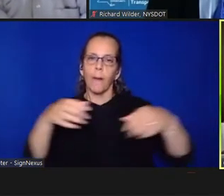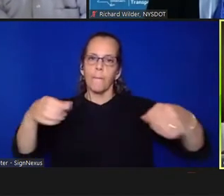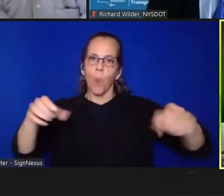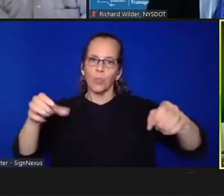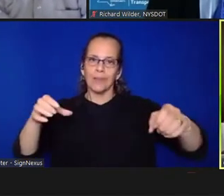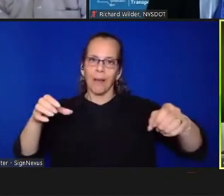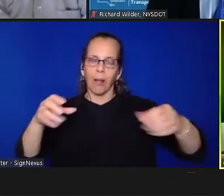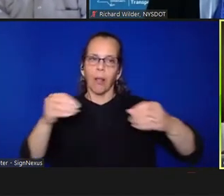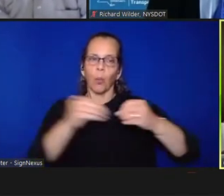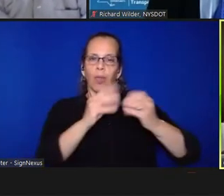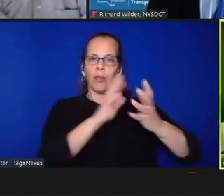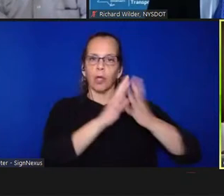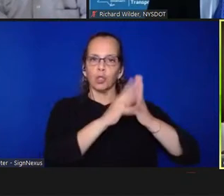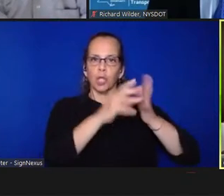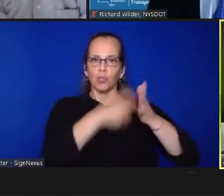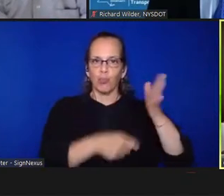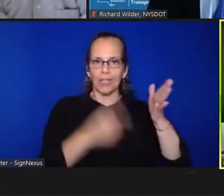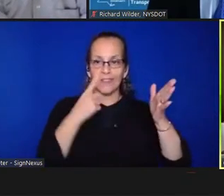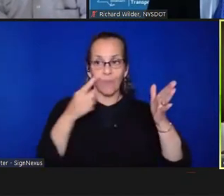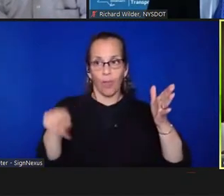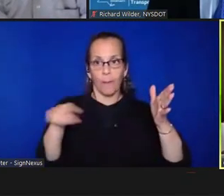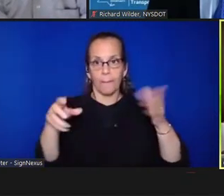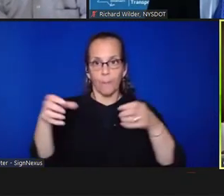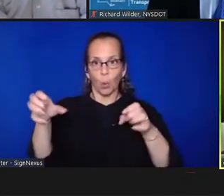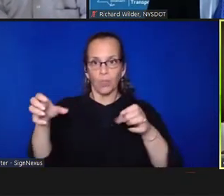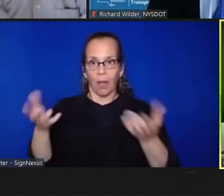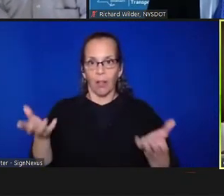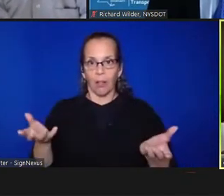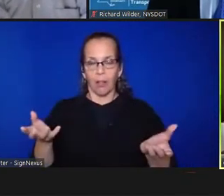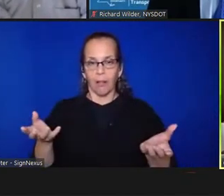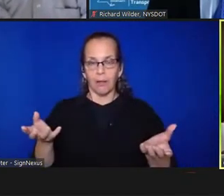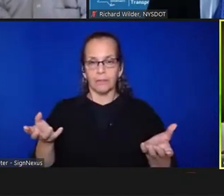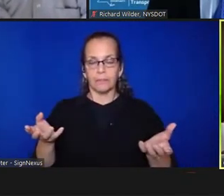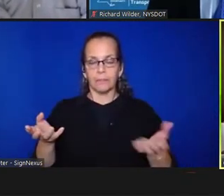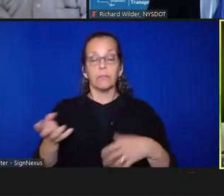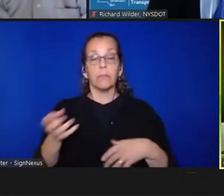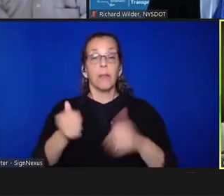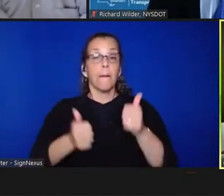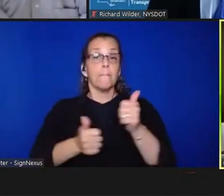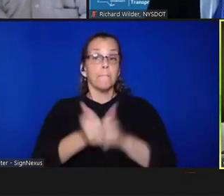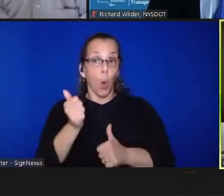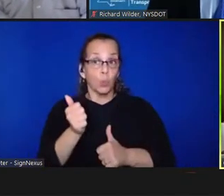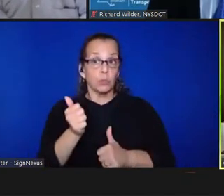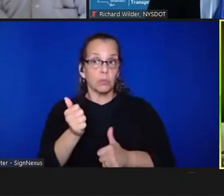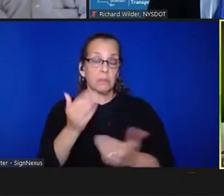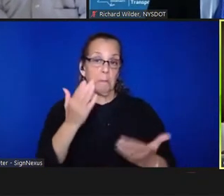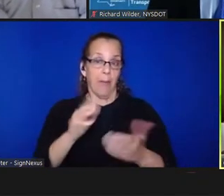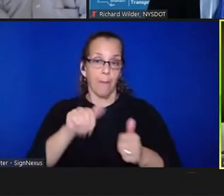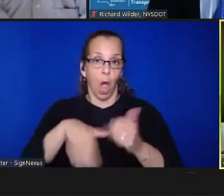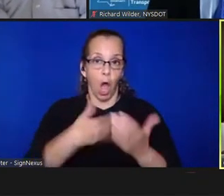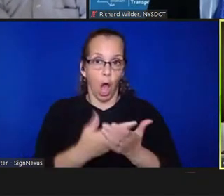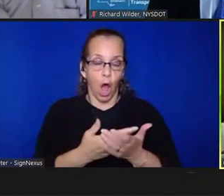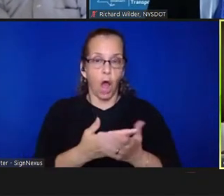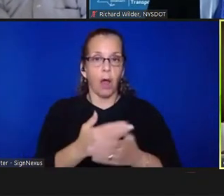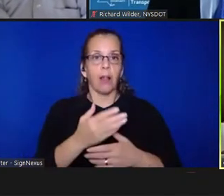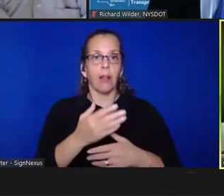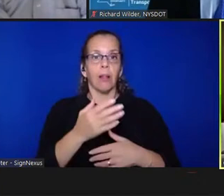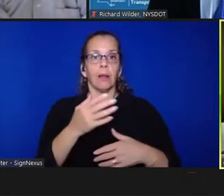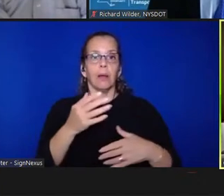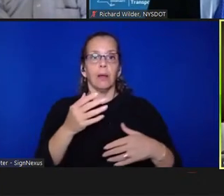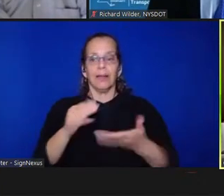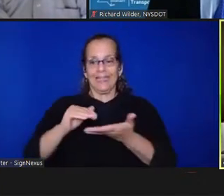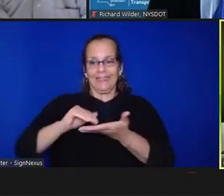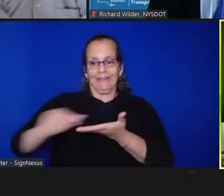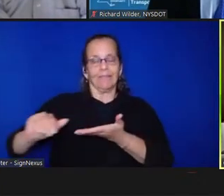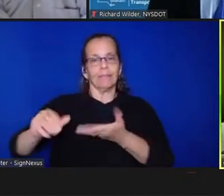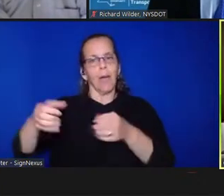congestion pricing for them most if not all cities around the world exempt motorcycles from congestion pricing and there's no reason